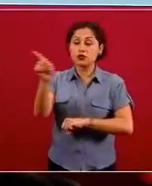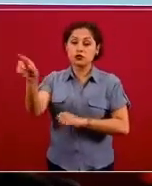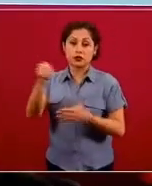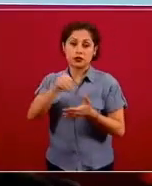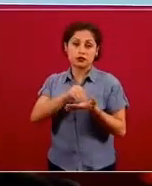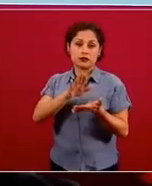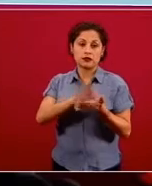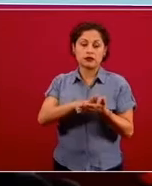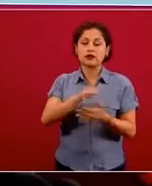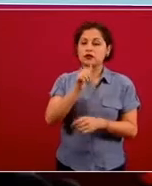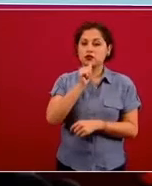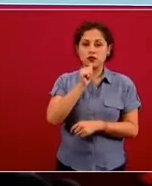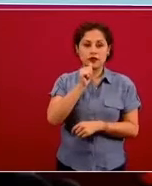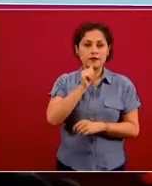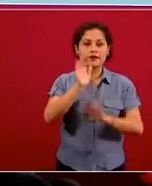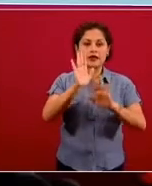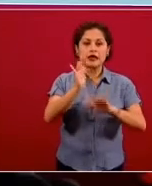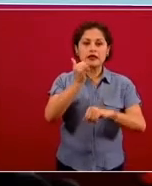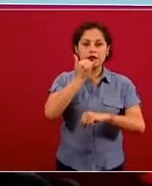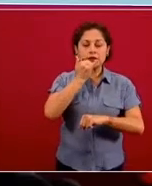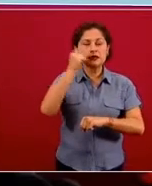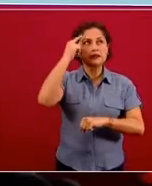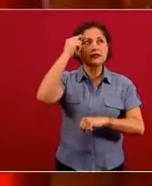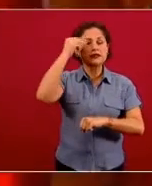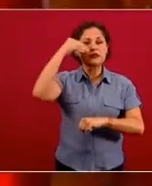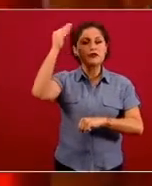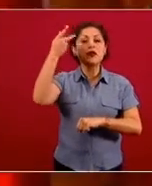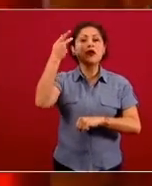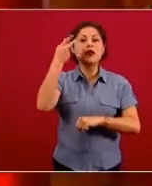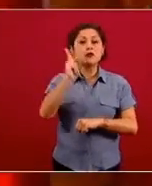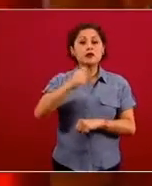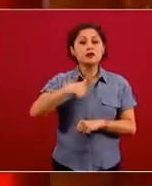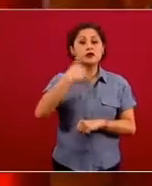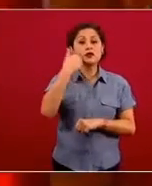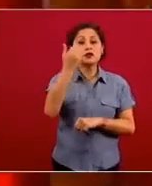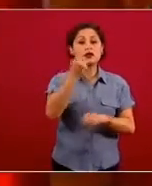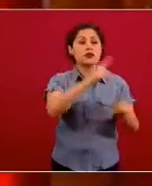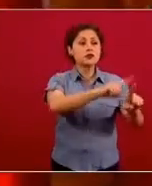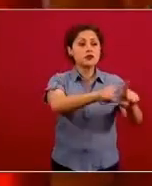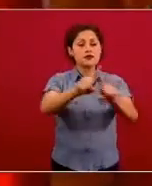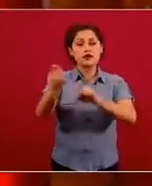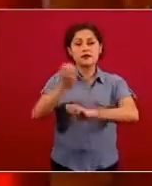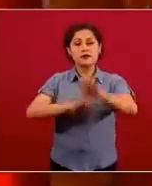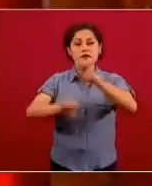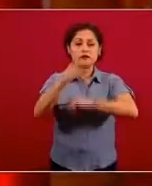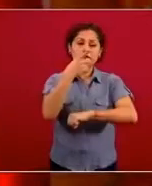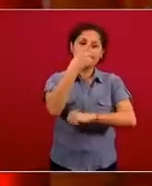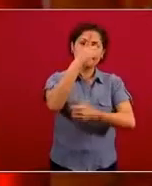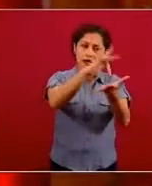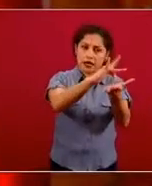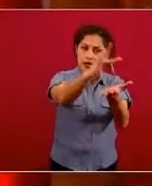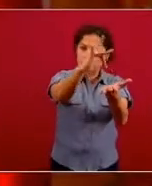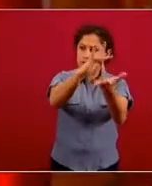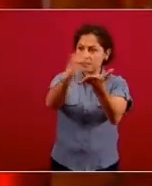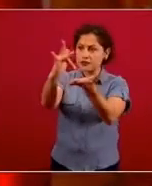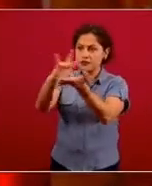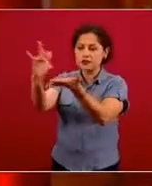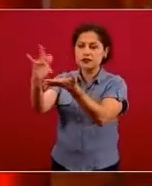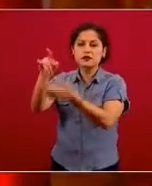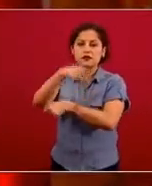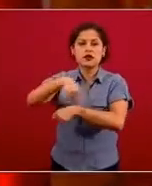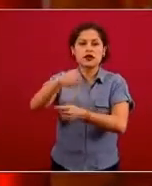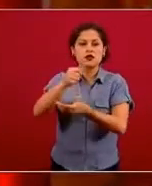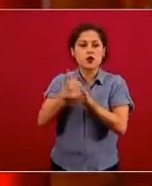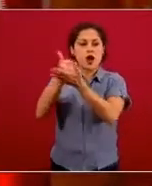Now, I'm sorry to the other companies who right now are not in on this, but I want to say thank you so much to